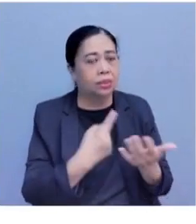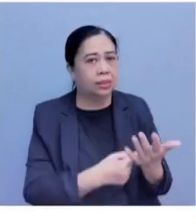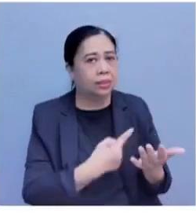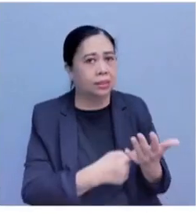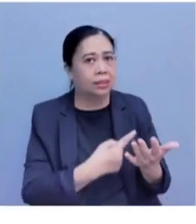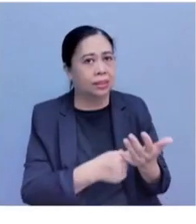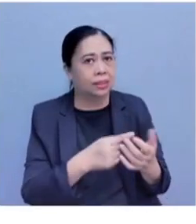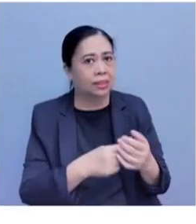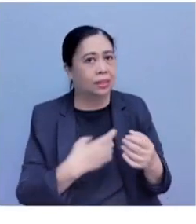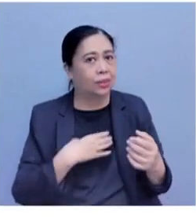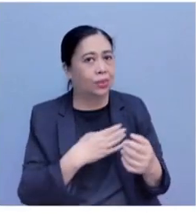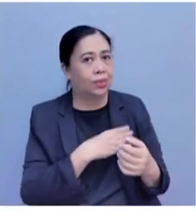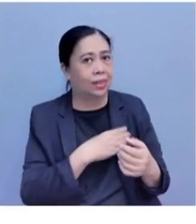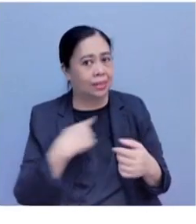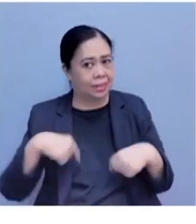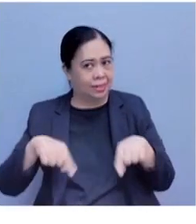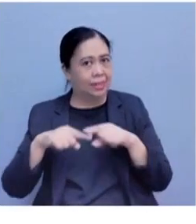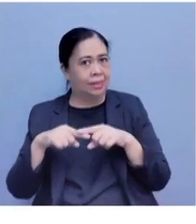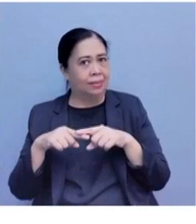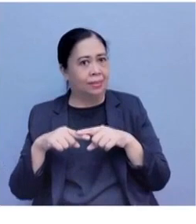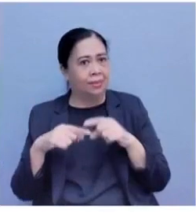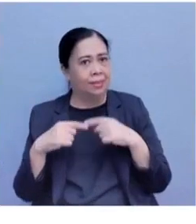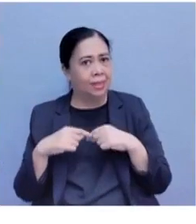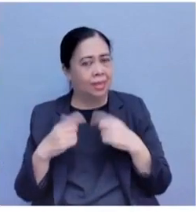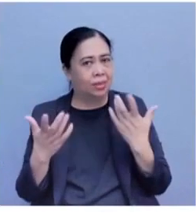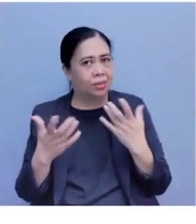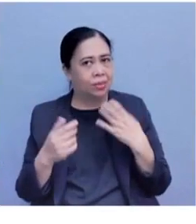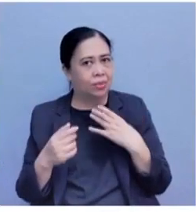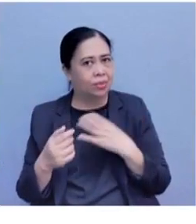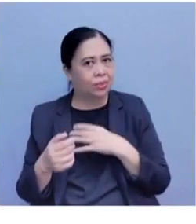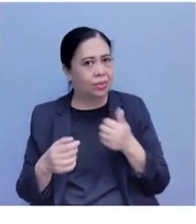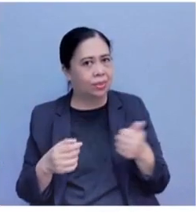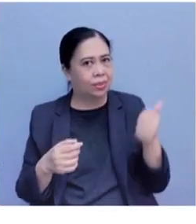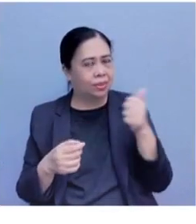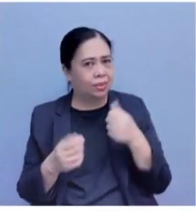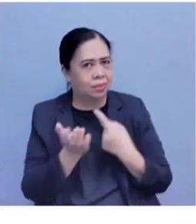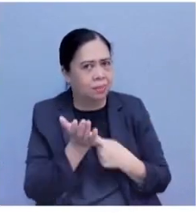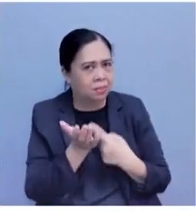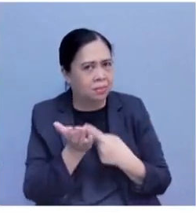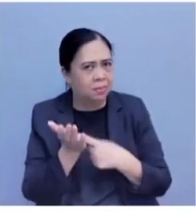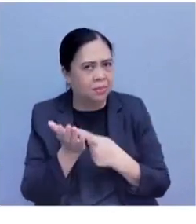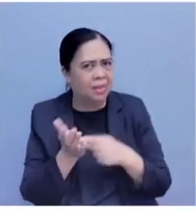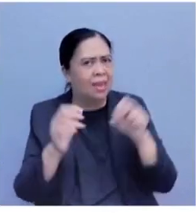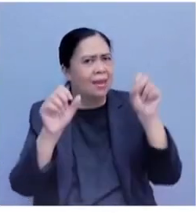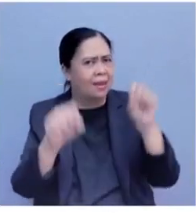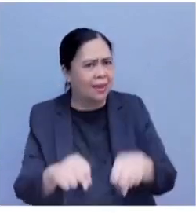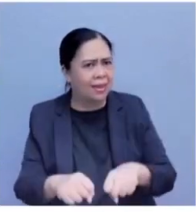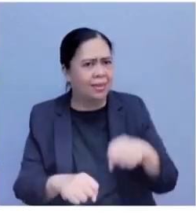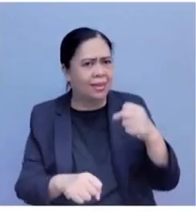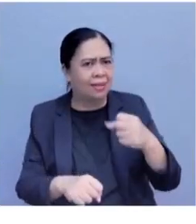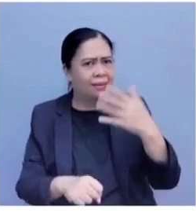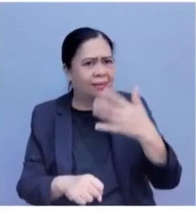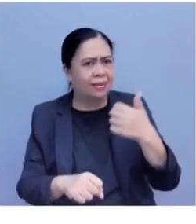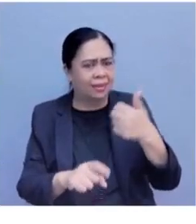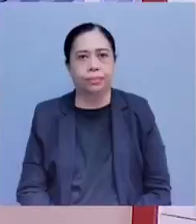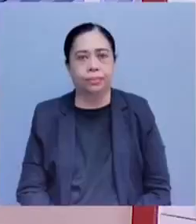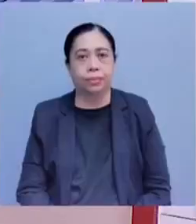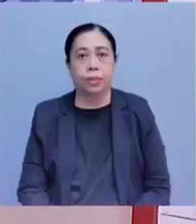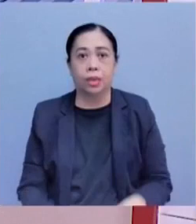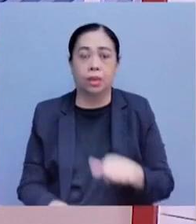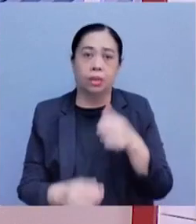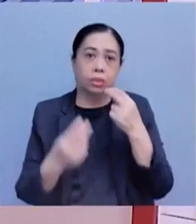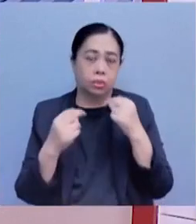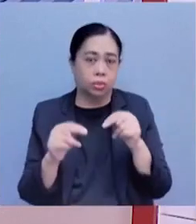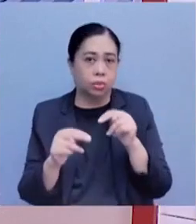sa Congress, kami yung mga House leadership na pag-usapan, kaya nila hanggang 5 really? To 10.